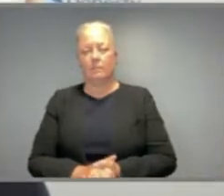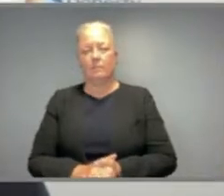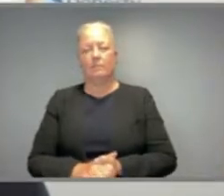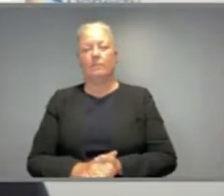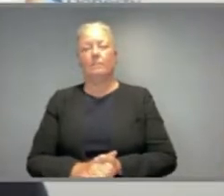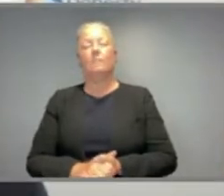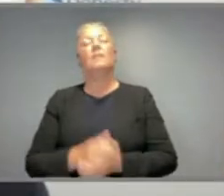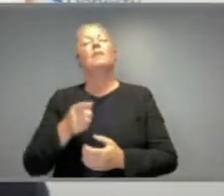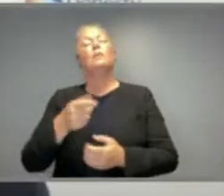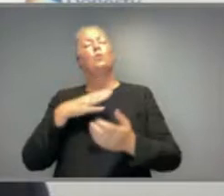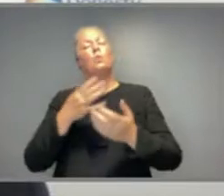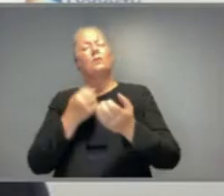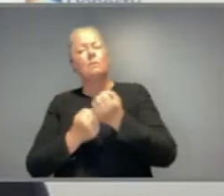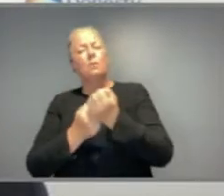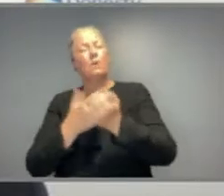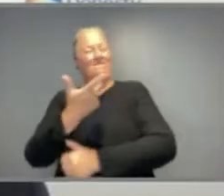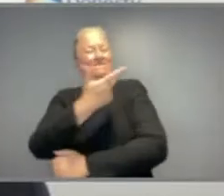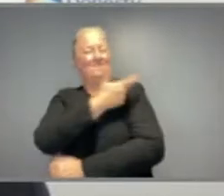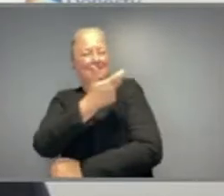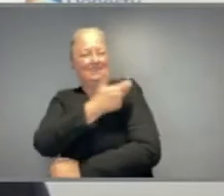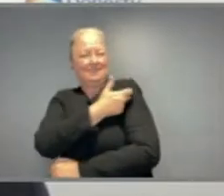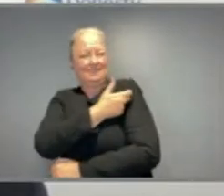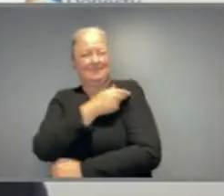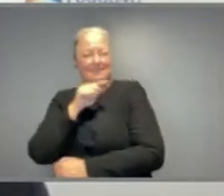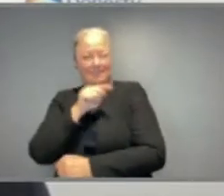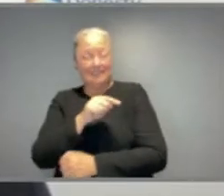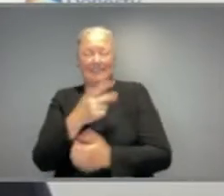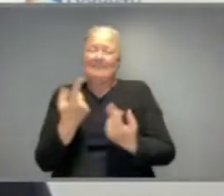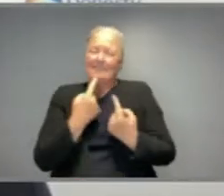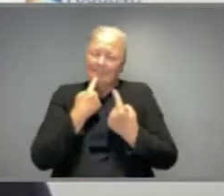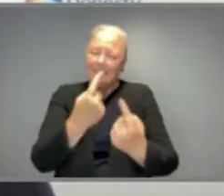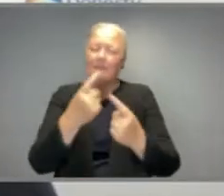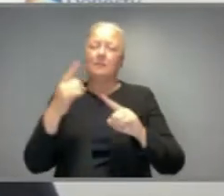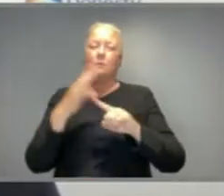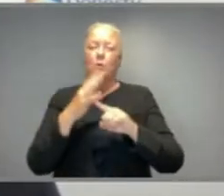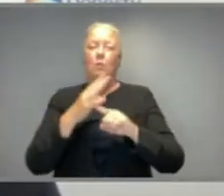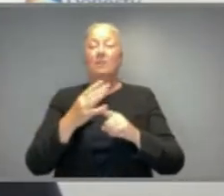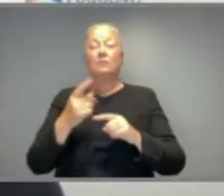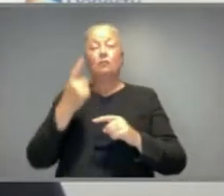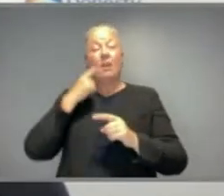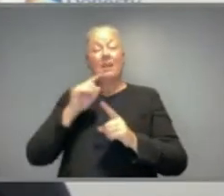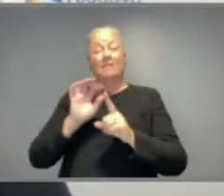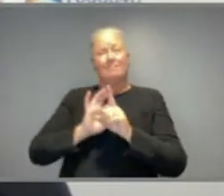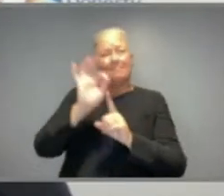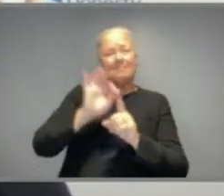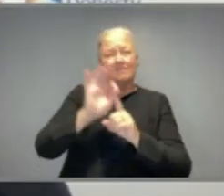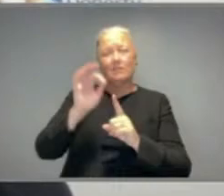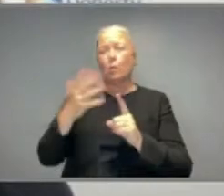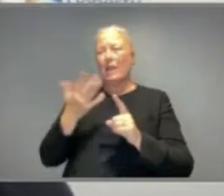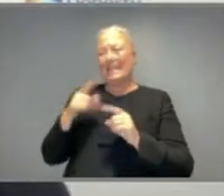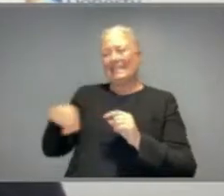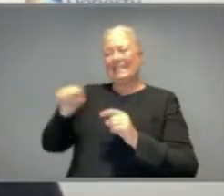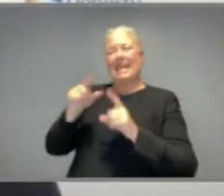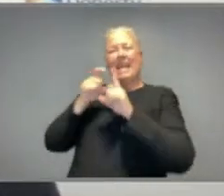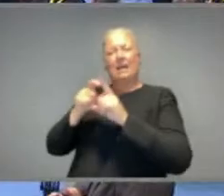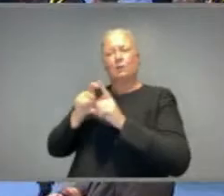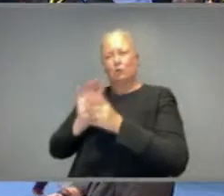supporting vaccination and, just reinforcing that to try to improve coverage in those hard-to-reach populations.